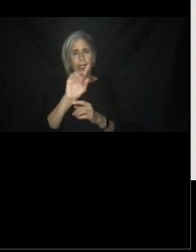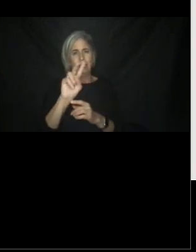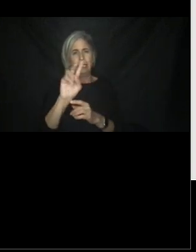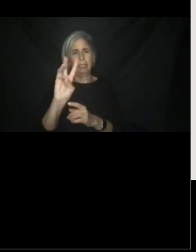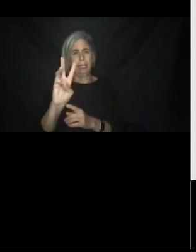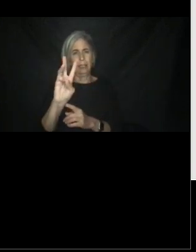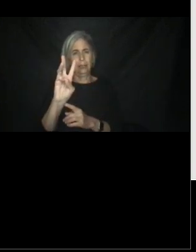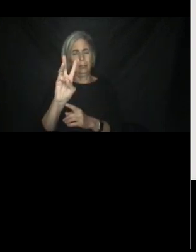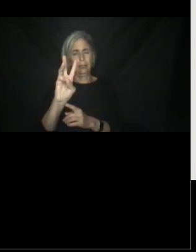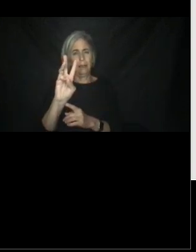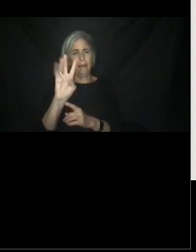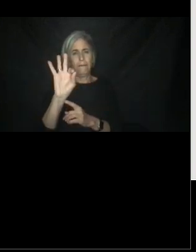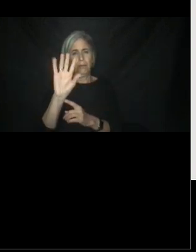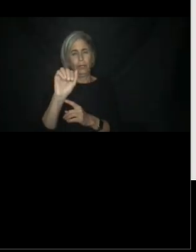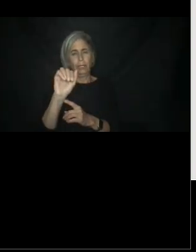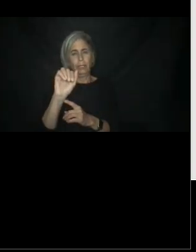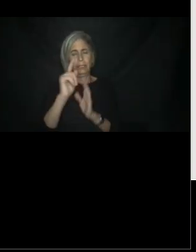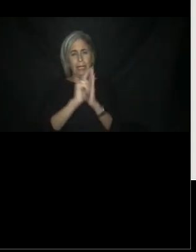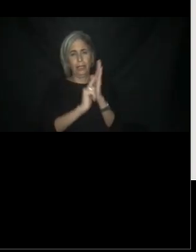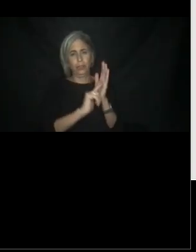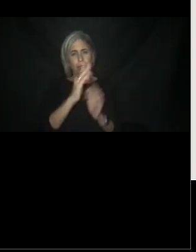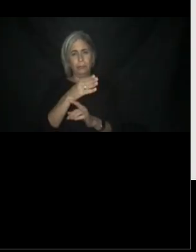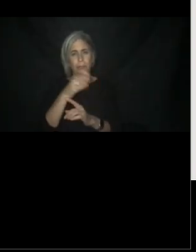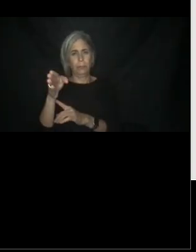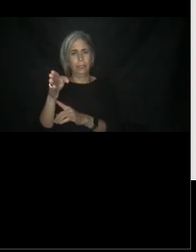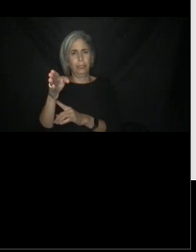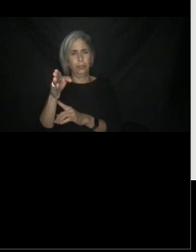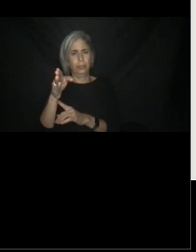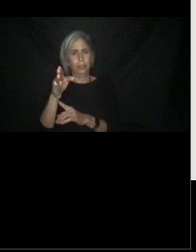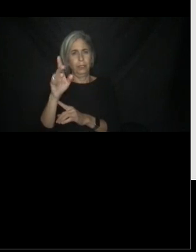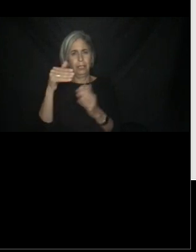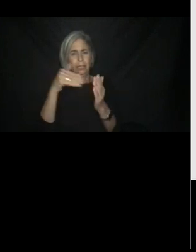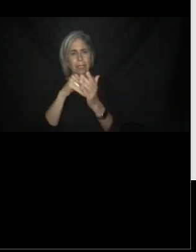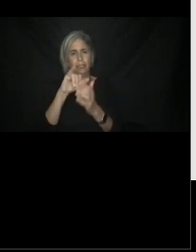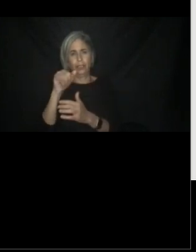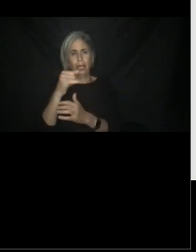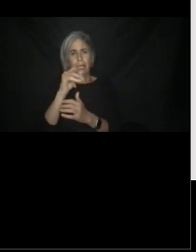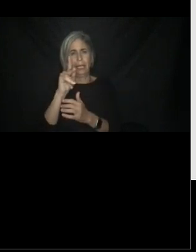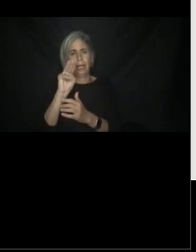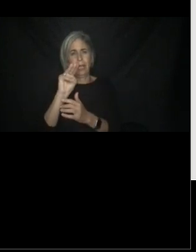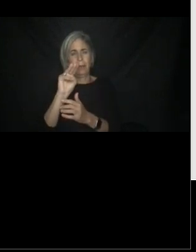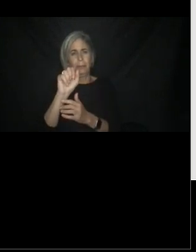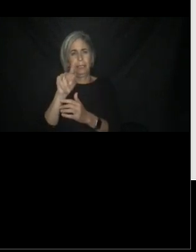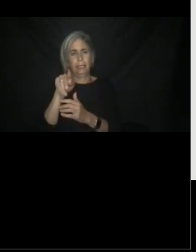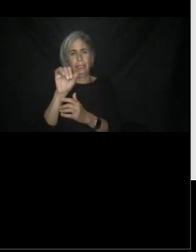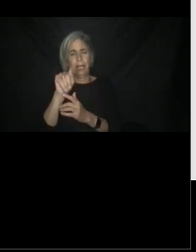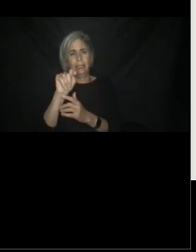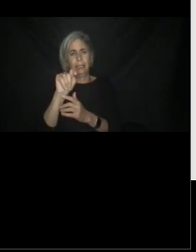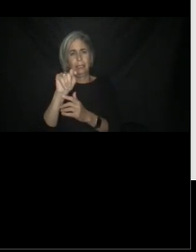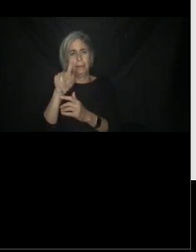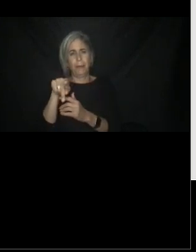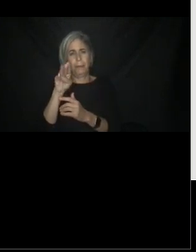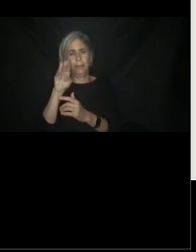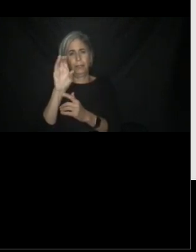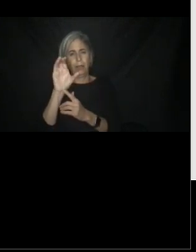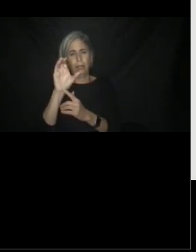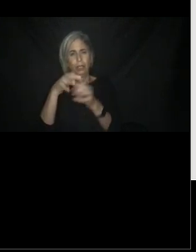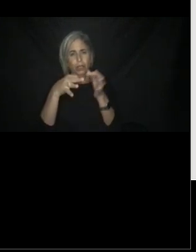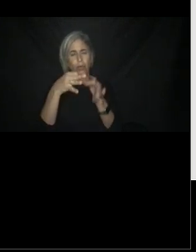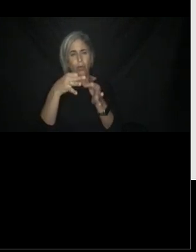Florida statutes in the case of City of Boynton Beach versus JKM BTS Capital LLC, Palm Beach County Circuit Court case